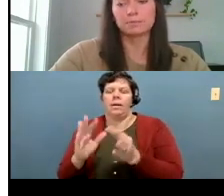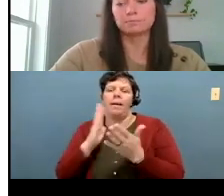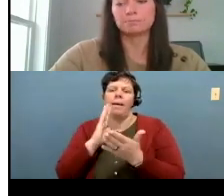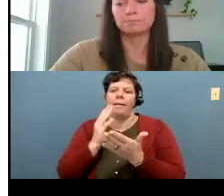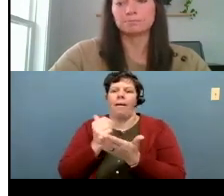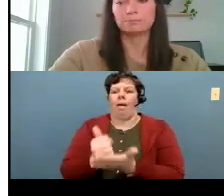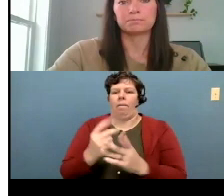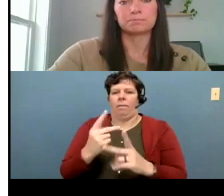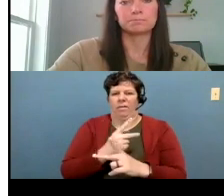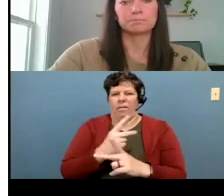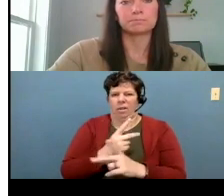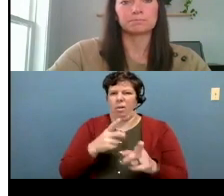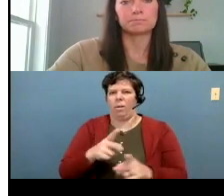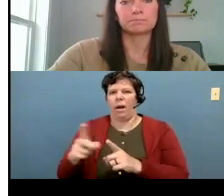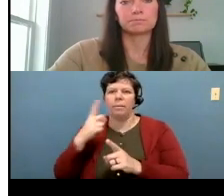families.